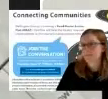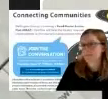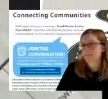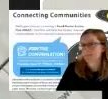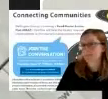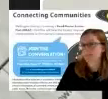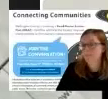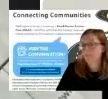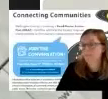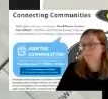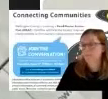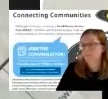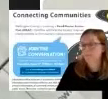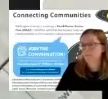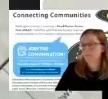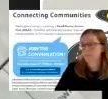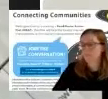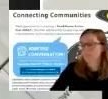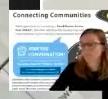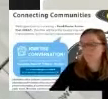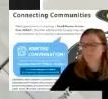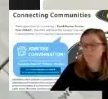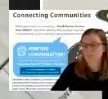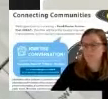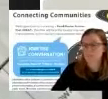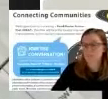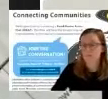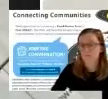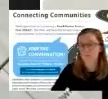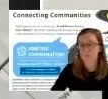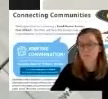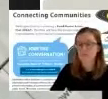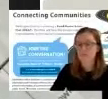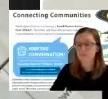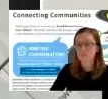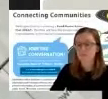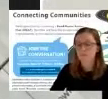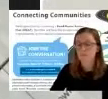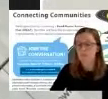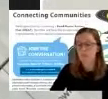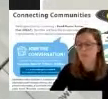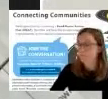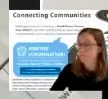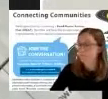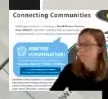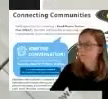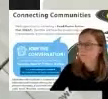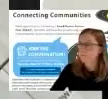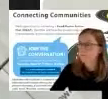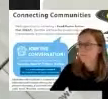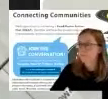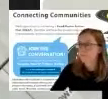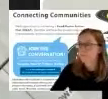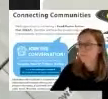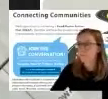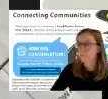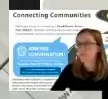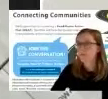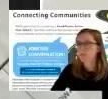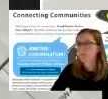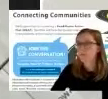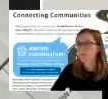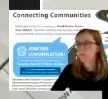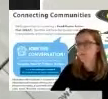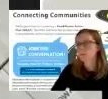the problem identified is twofold. There's a significant east-west travel condition along Wellington Road 18 between Fergus and